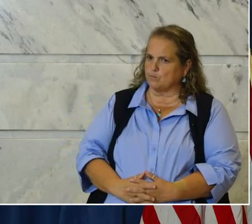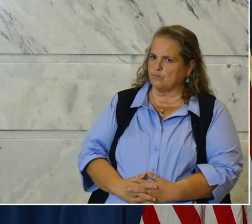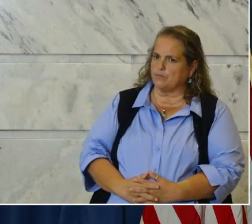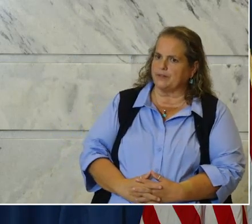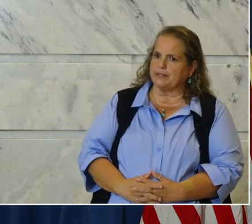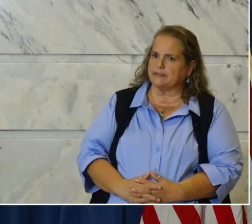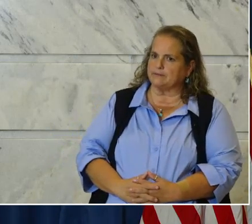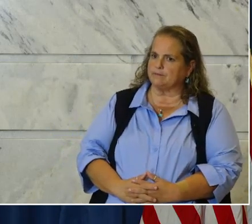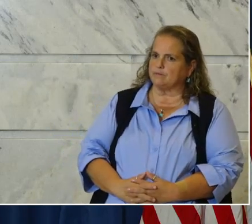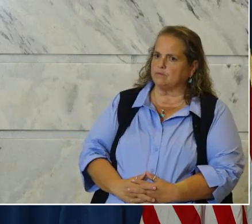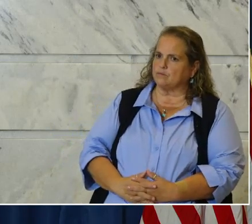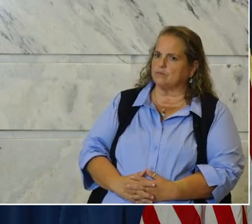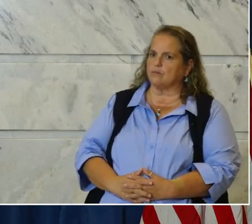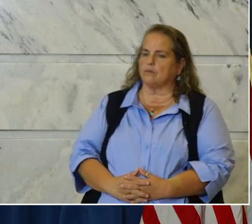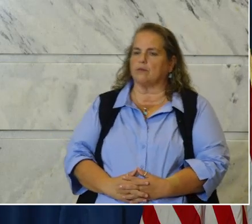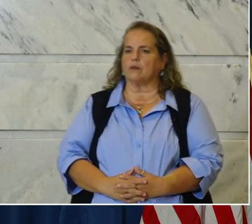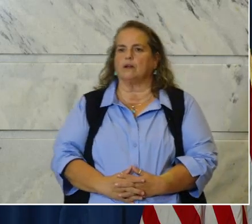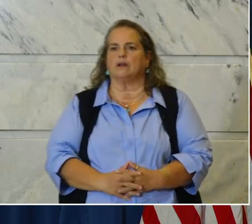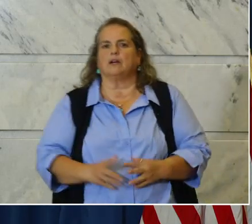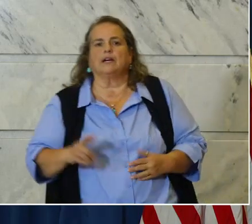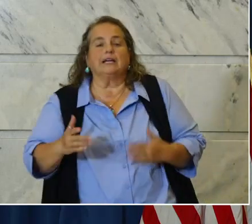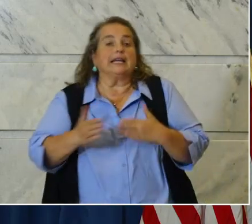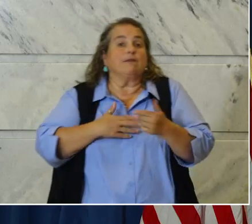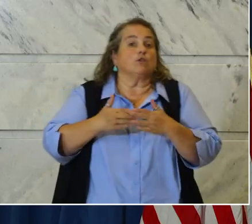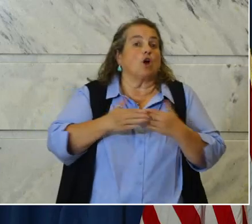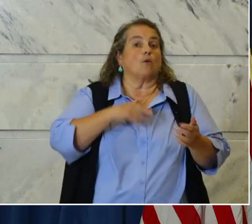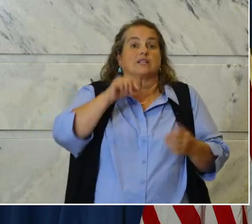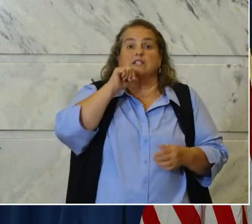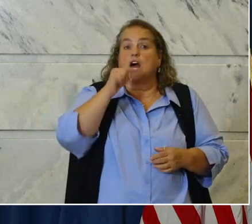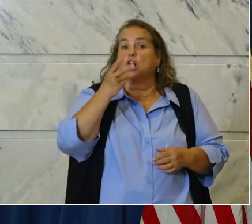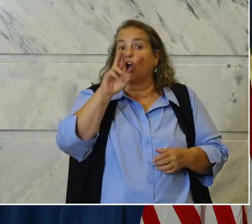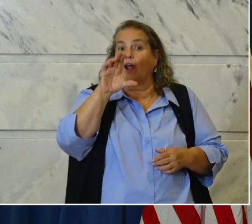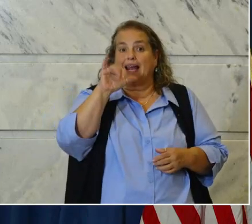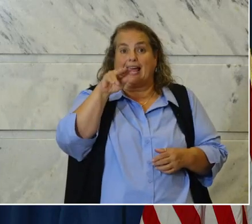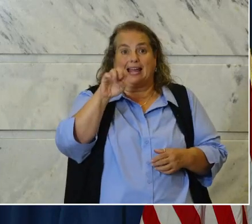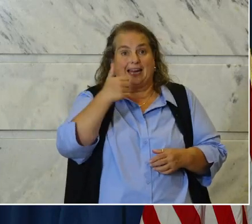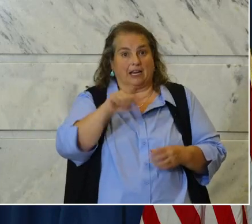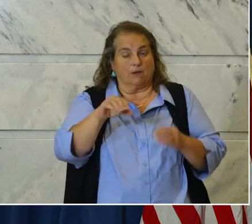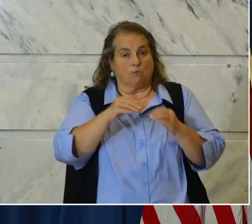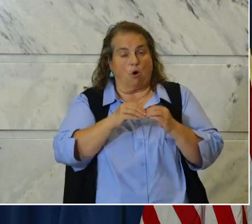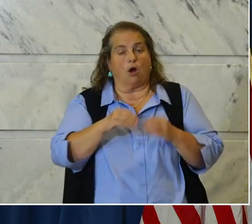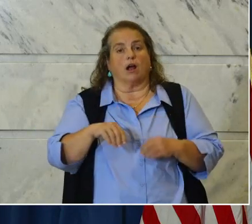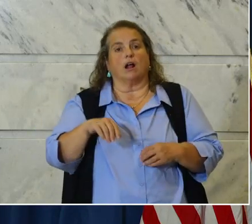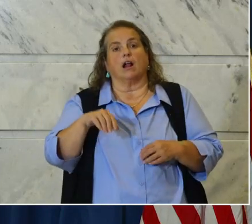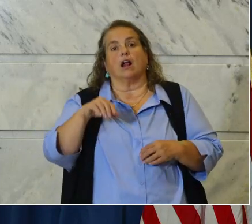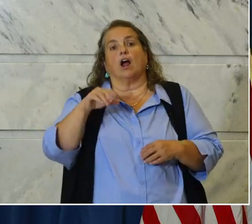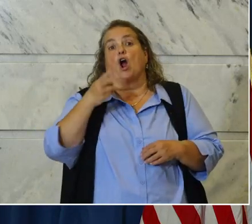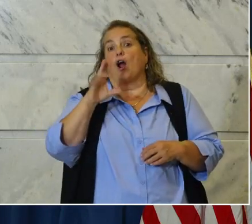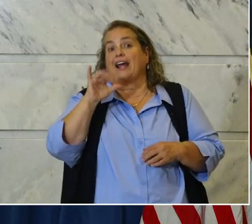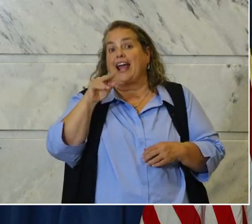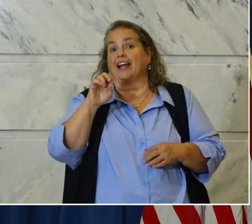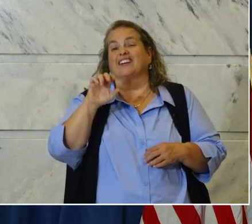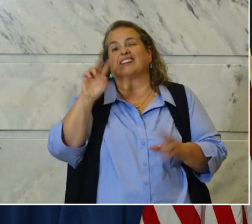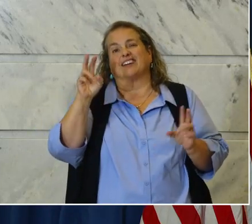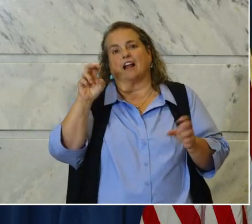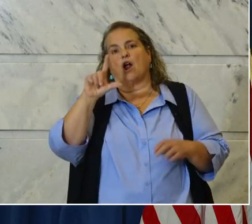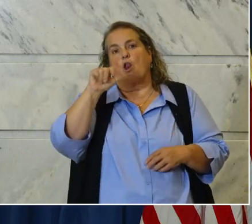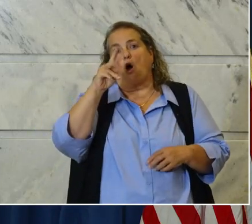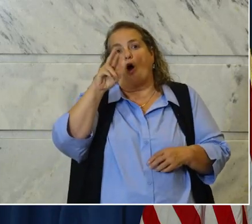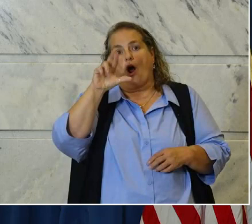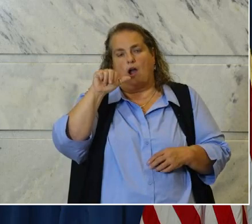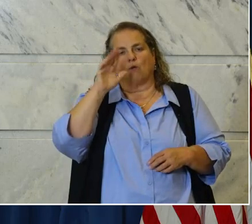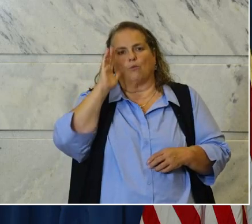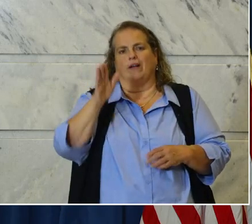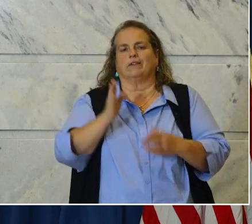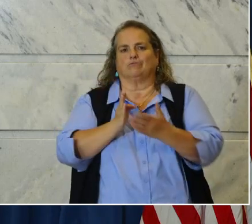Tomorrow, even though it's not a hurricane anymore, Laura's going to be roaring across the state, and I was wondering if emergency